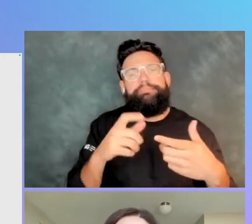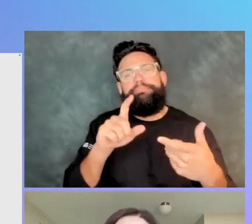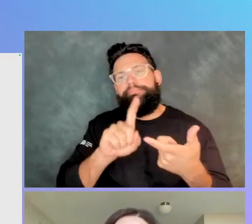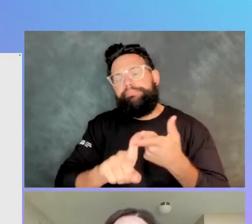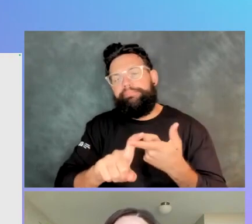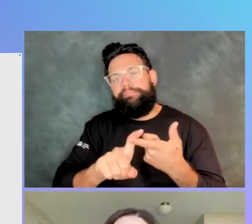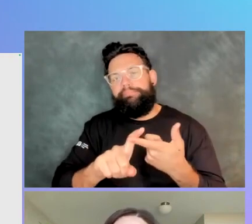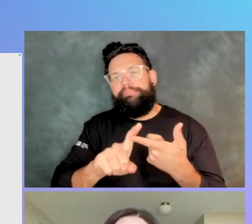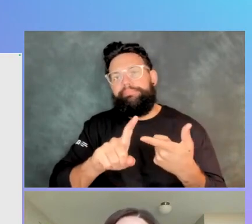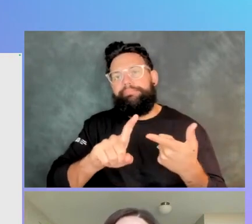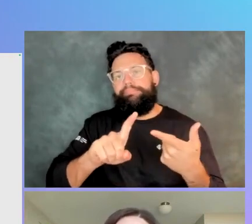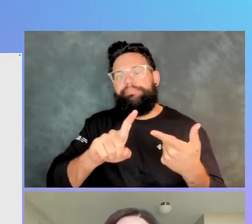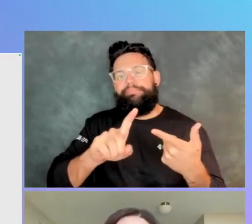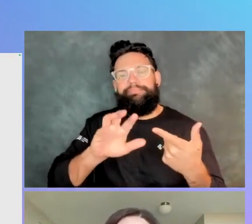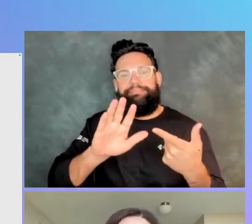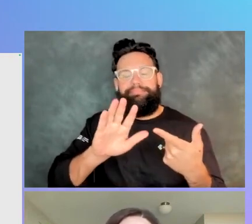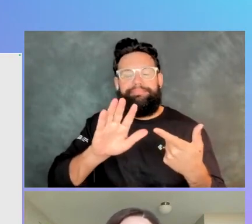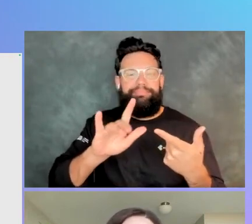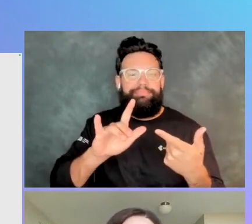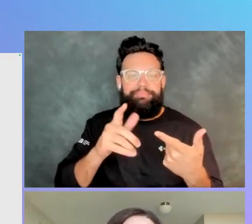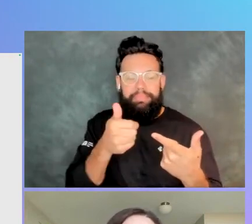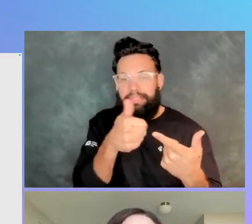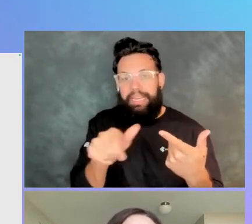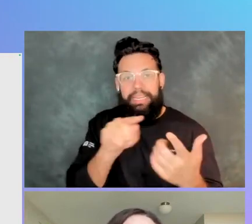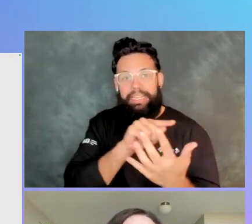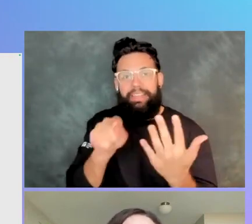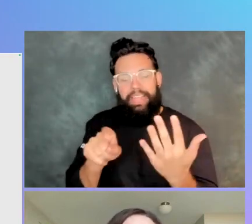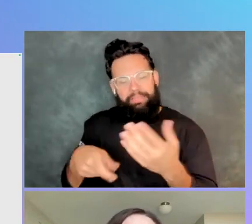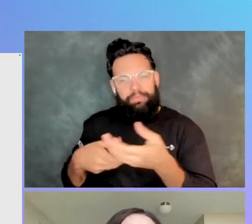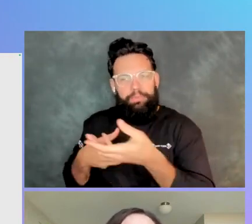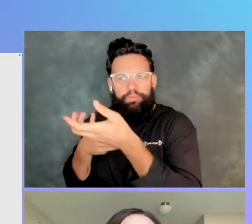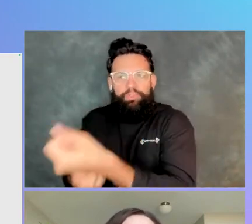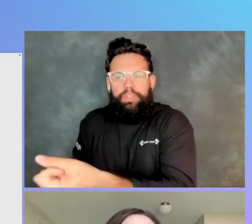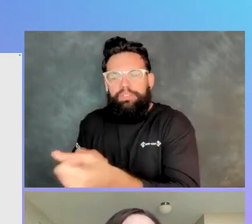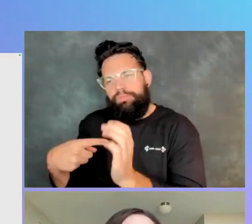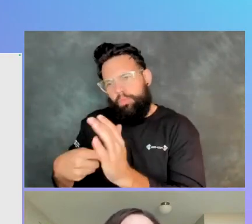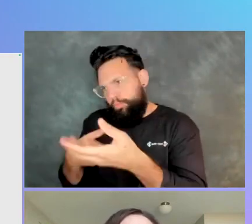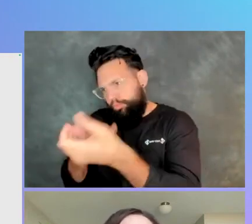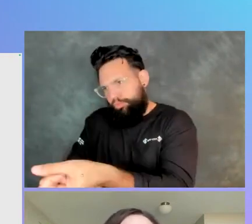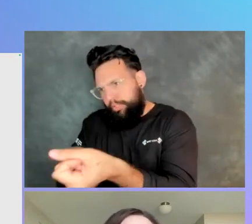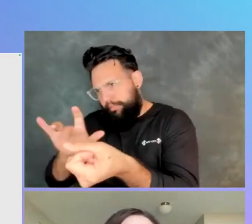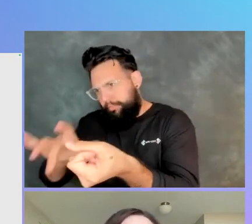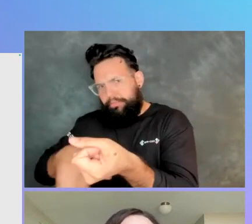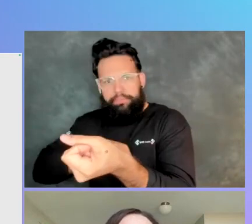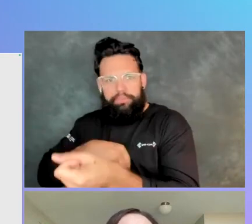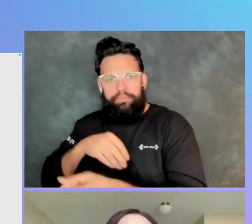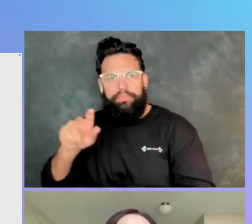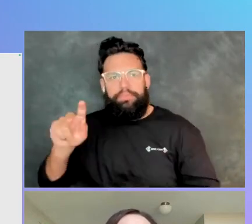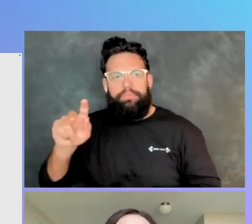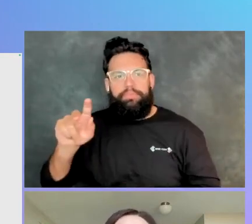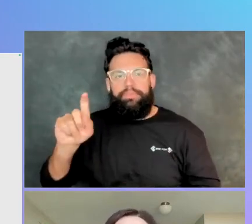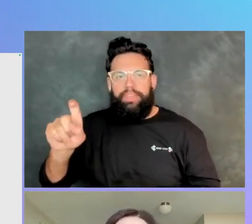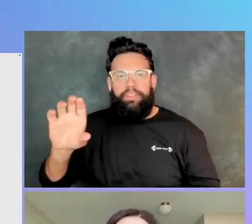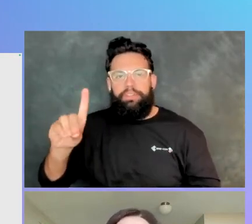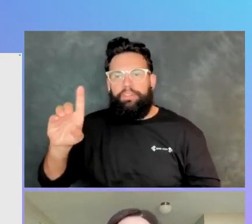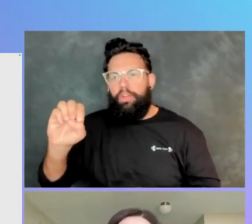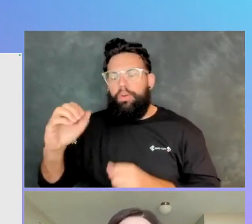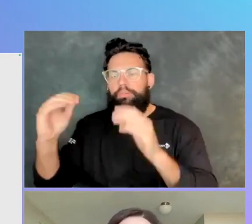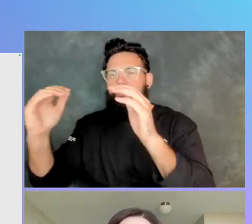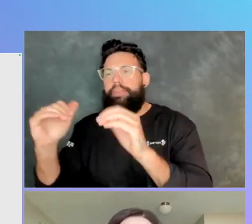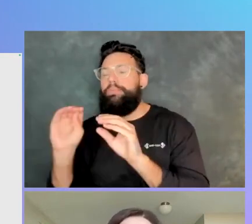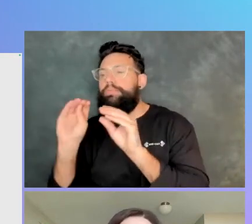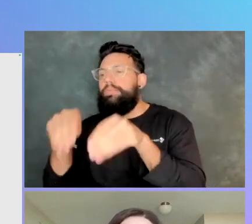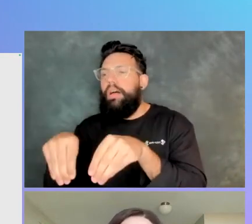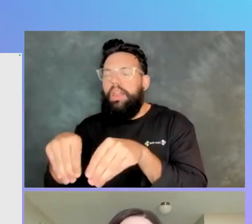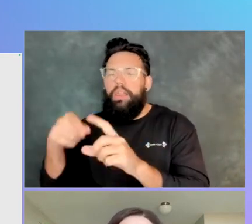scenes, Xcode is required. It's kind of a non-negotiable piece of this. You need a certificate installed on your Mac. And then you also need that physical